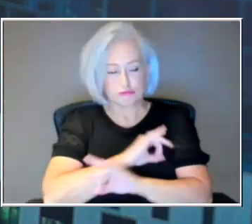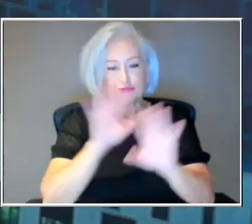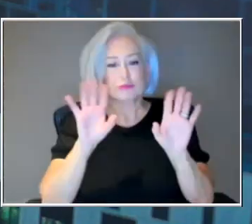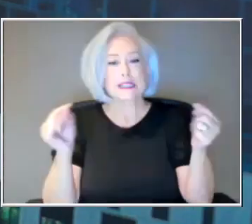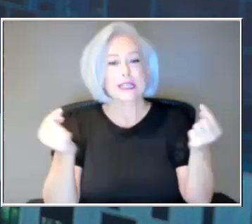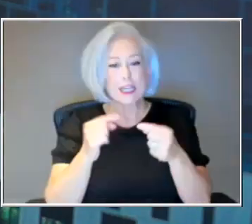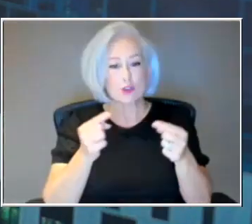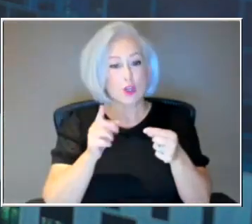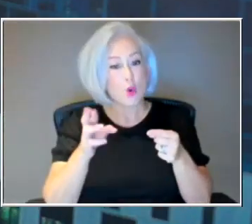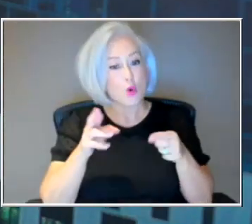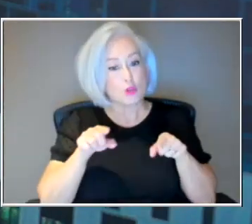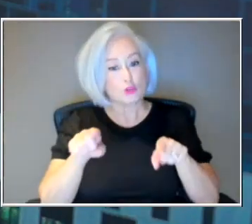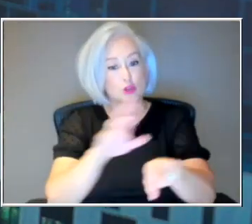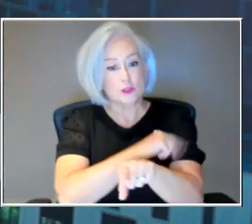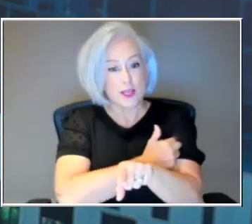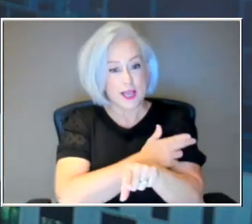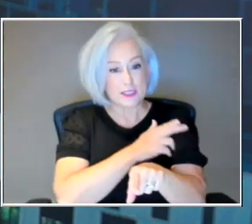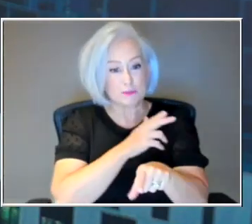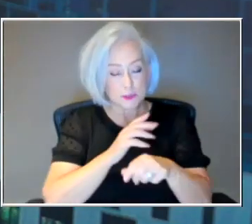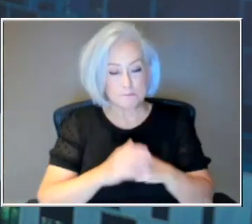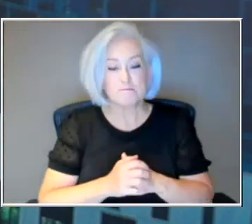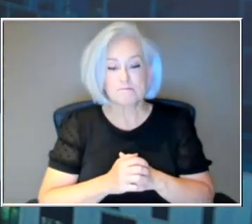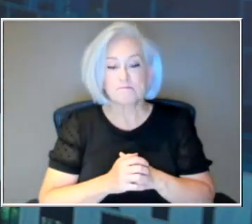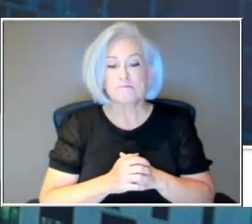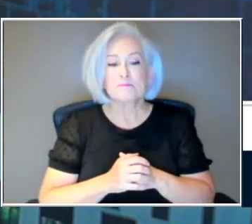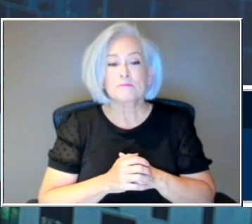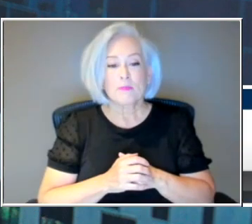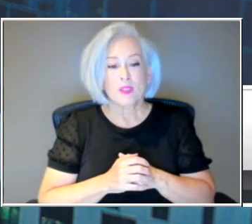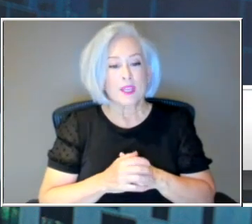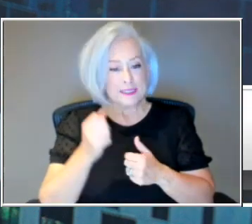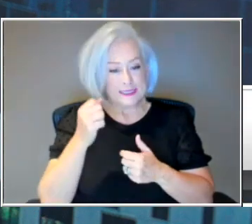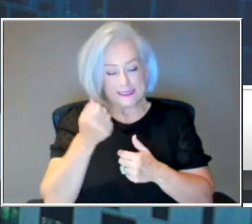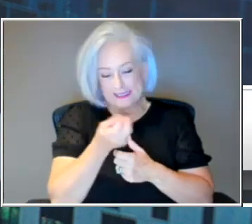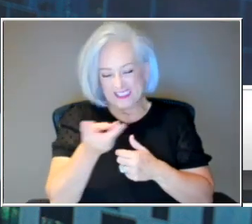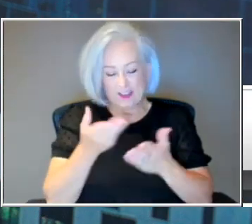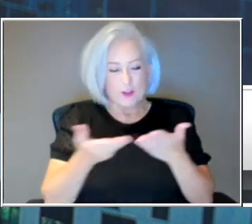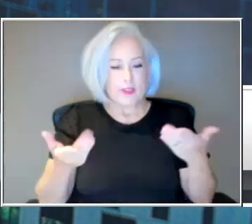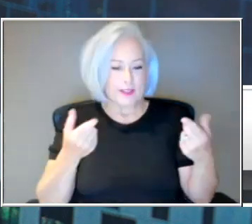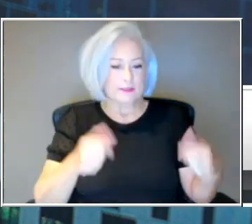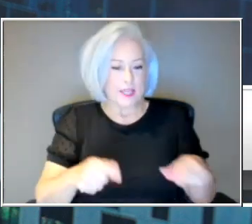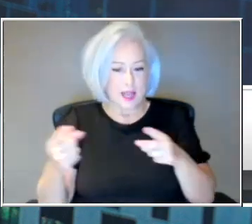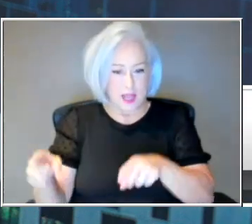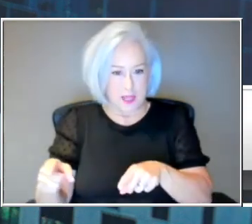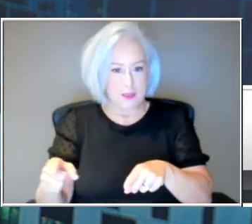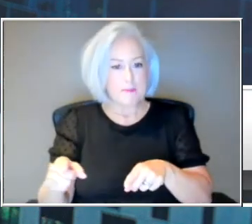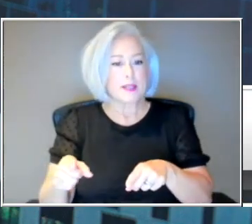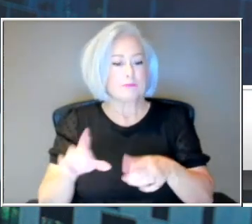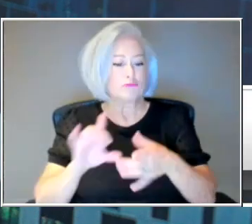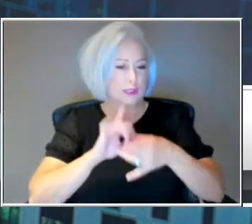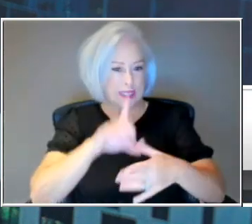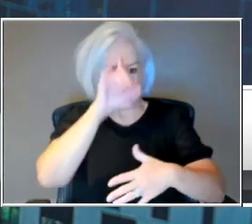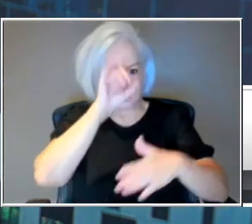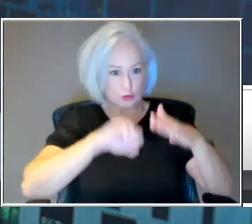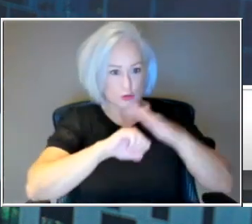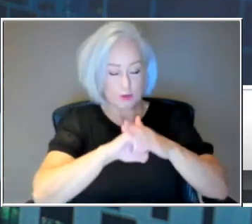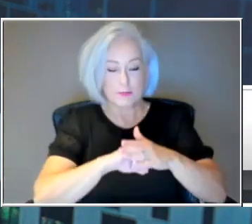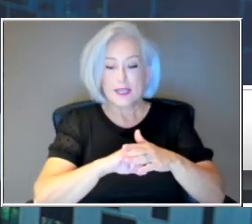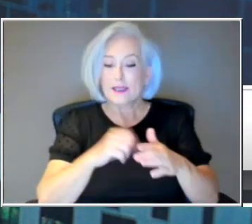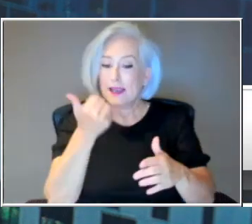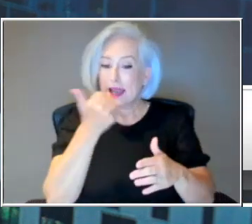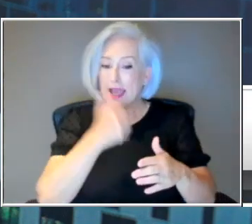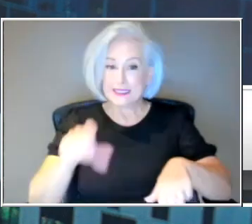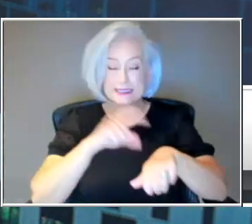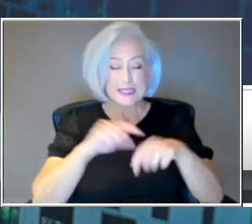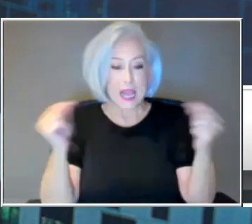number of different mechanisms that can lead to predisposition for stroke. Anytime we have trauma, it can injure not only our